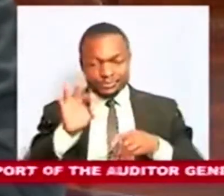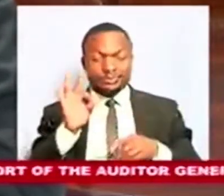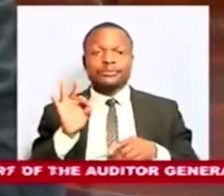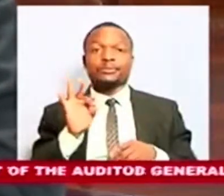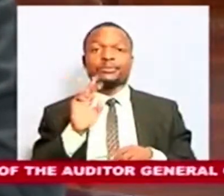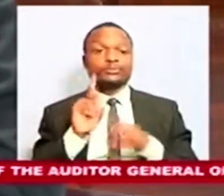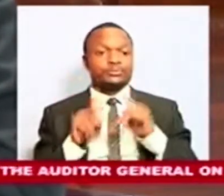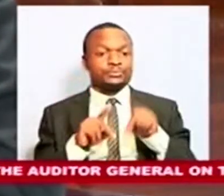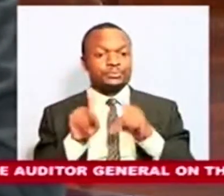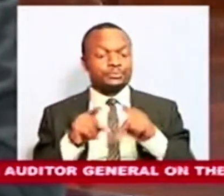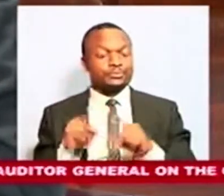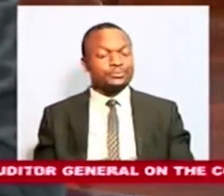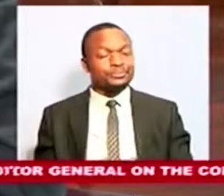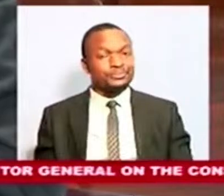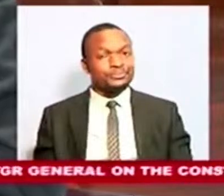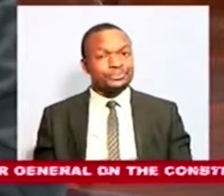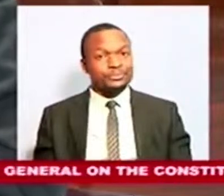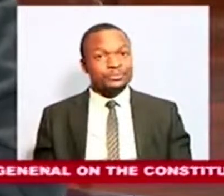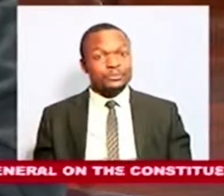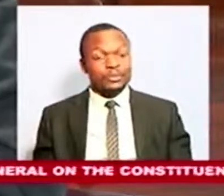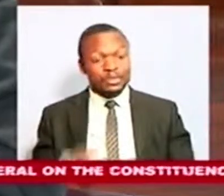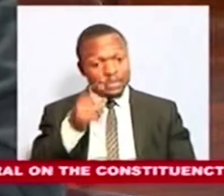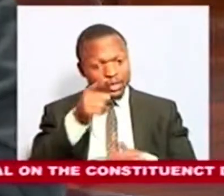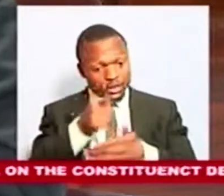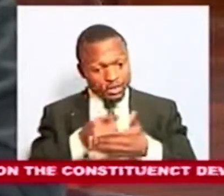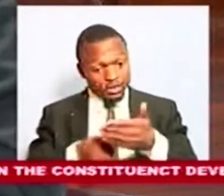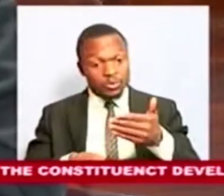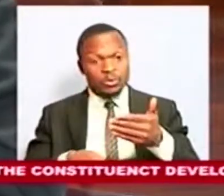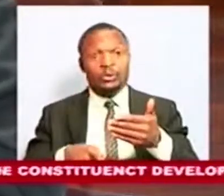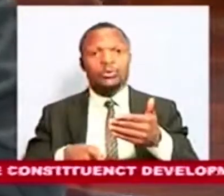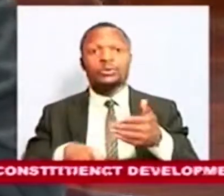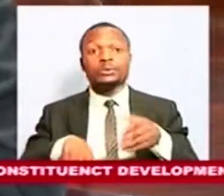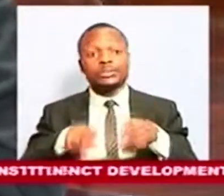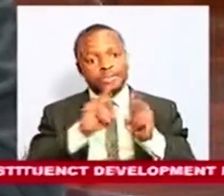candidates. What was the feedback